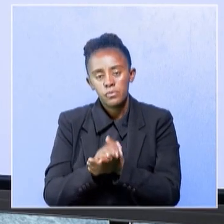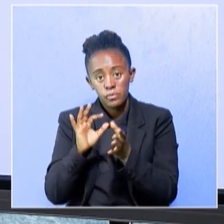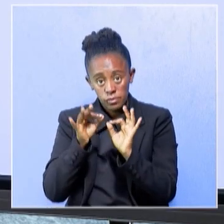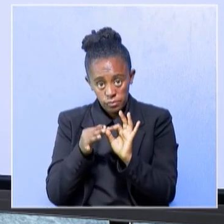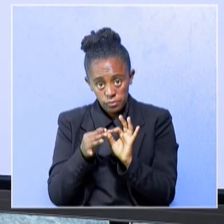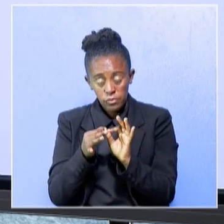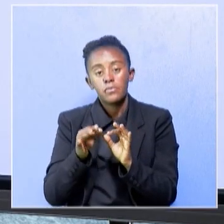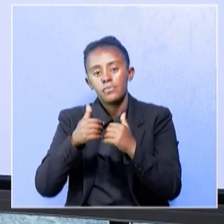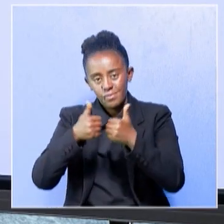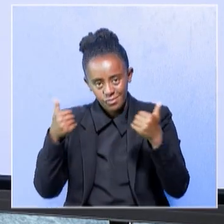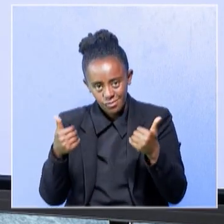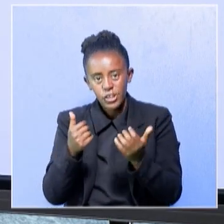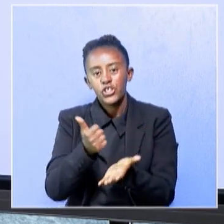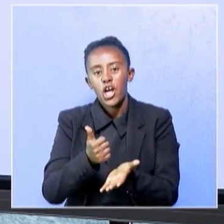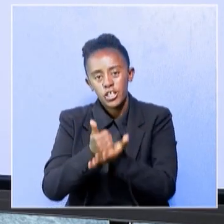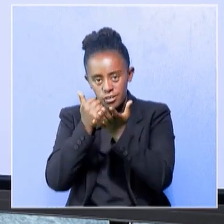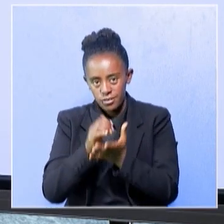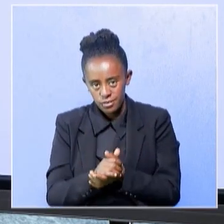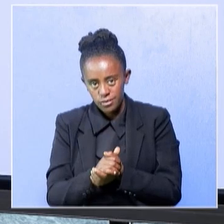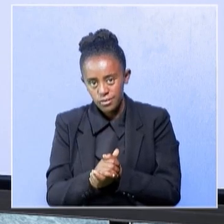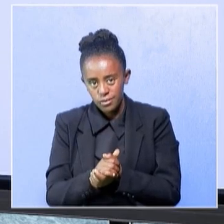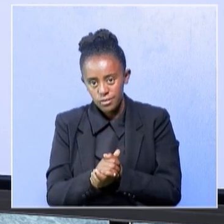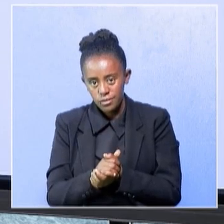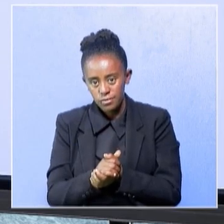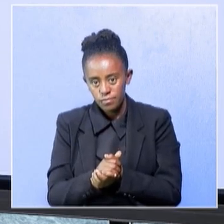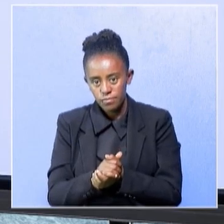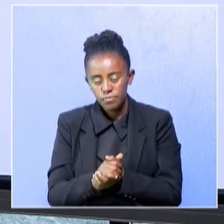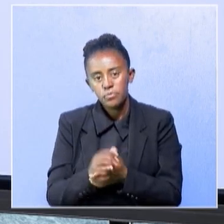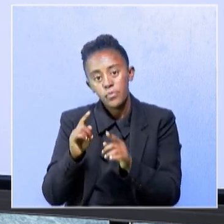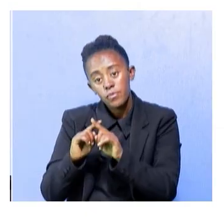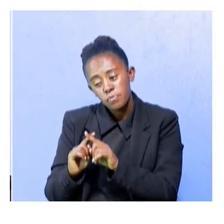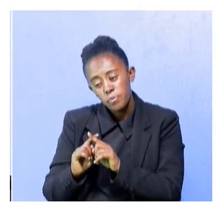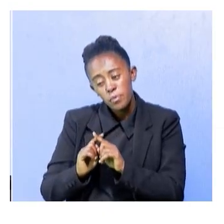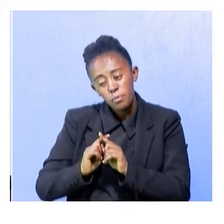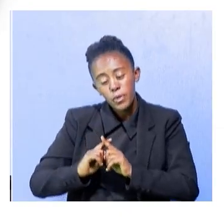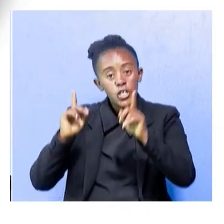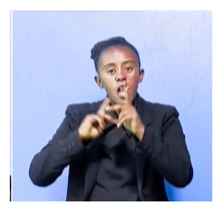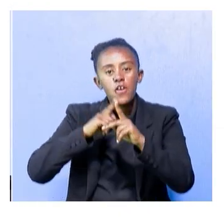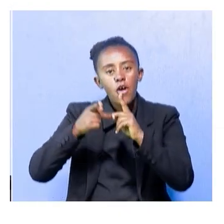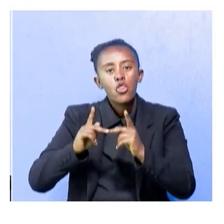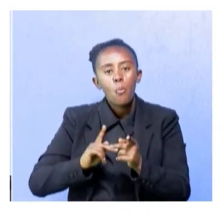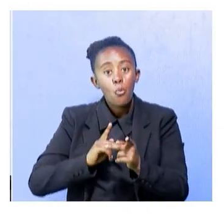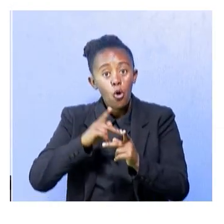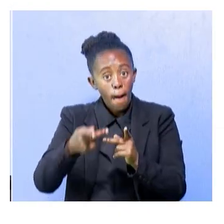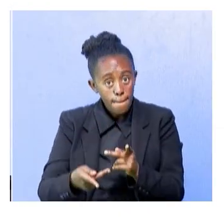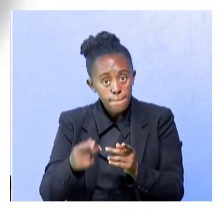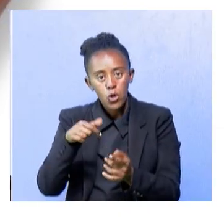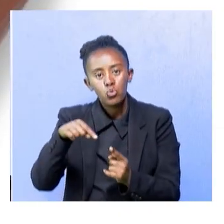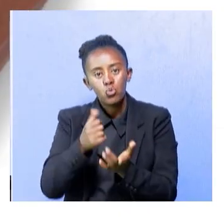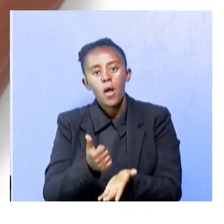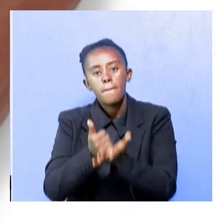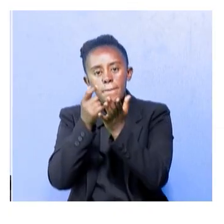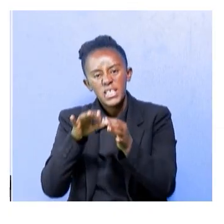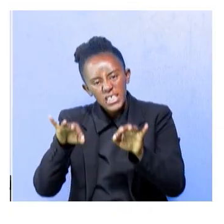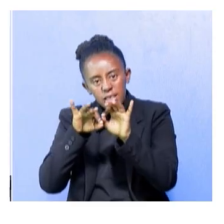the charity. Yeah, a special, an event to help, to help the needy. The needy